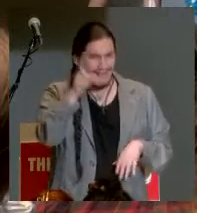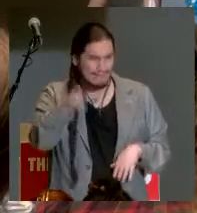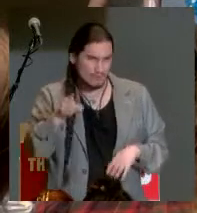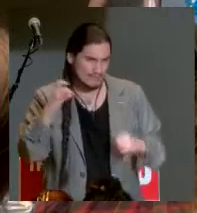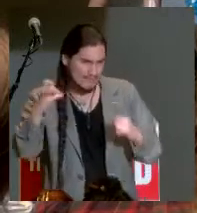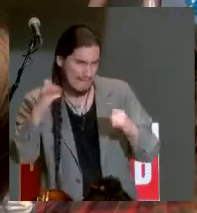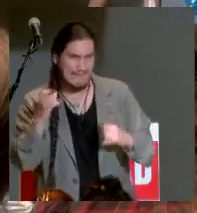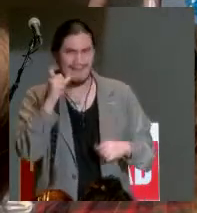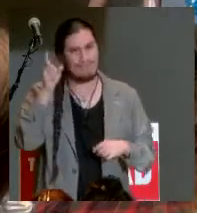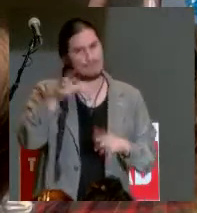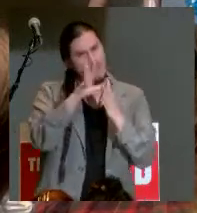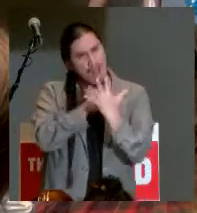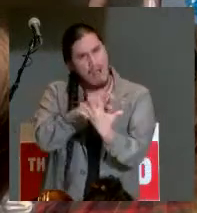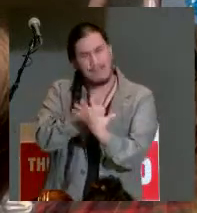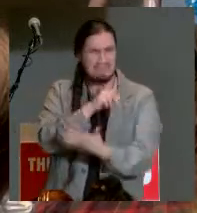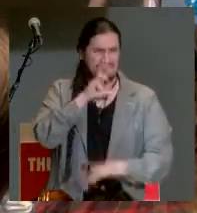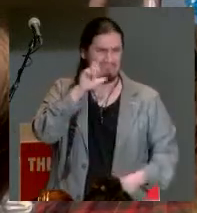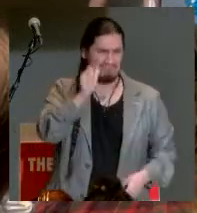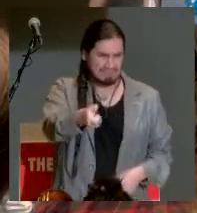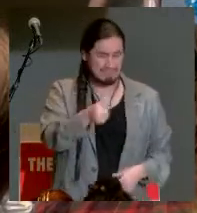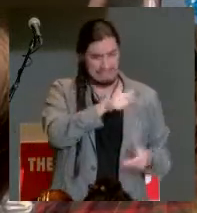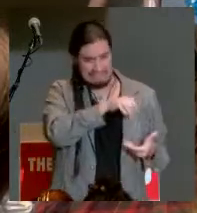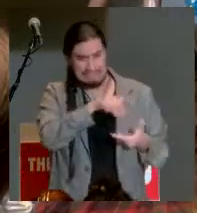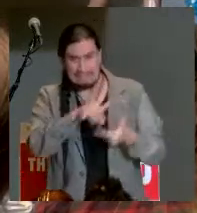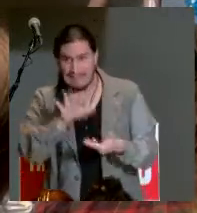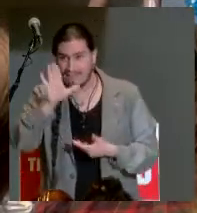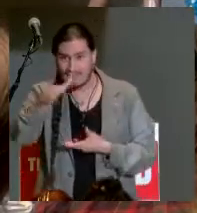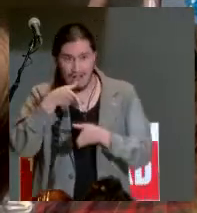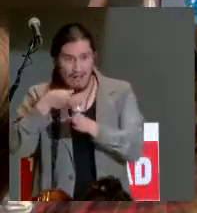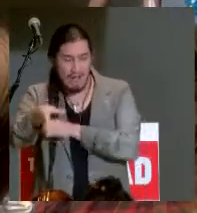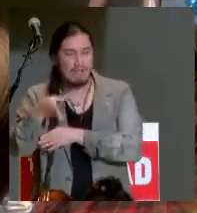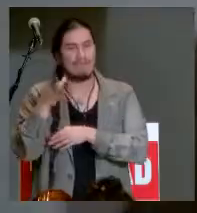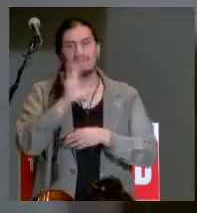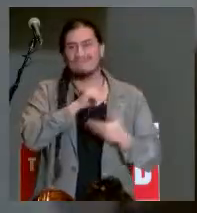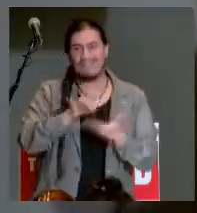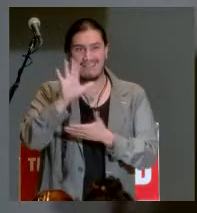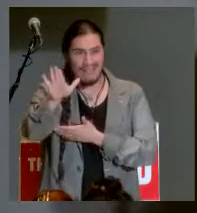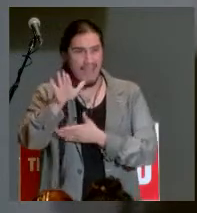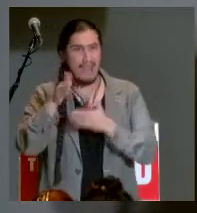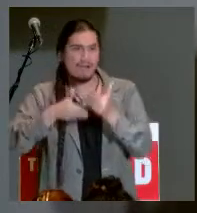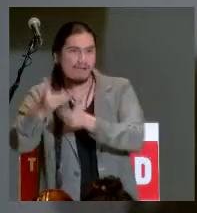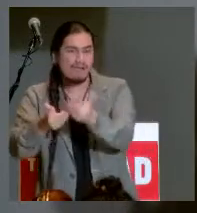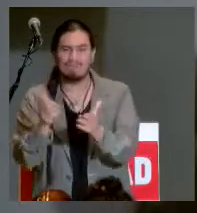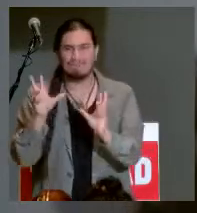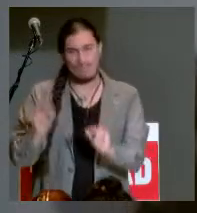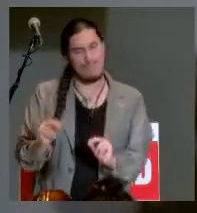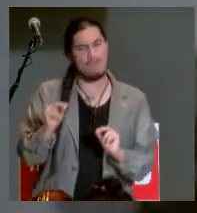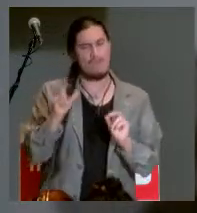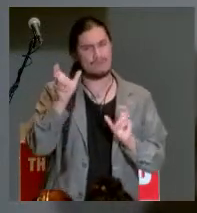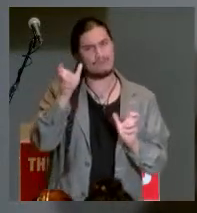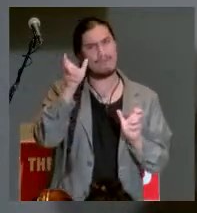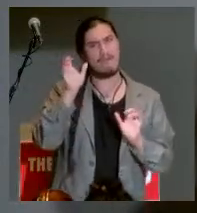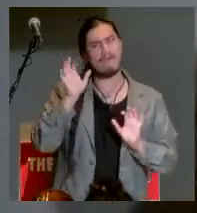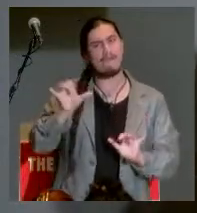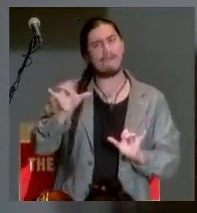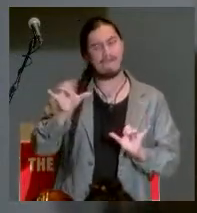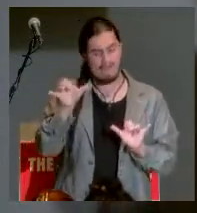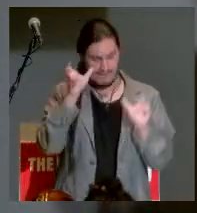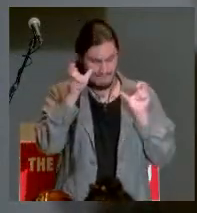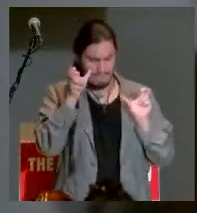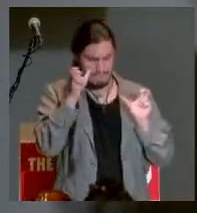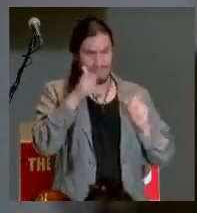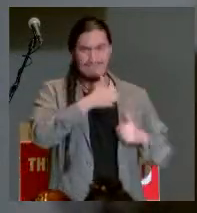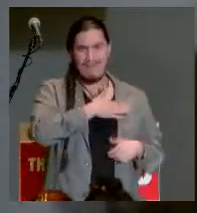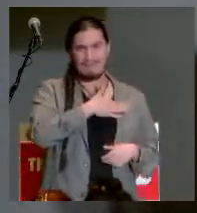have to do it like them. I didn't have to study a formula. I just had to listen to my heart. And I feel